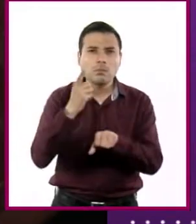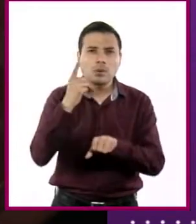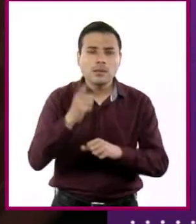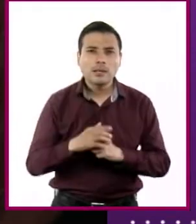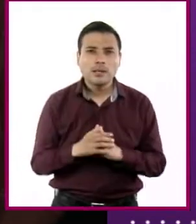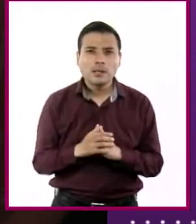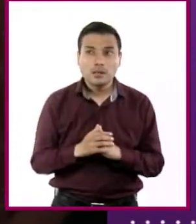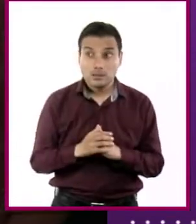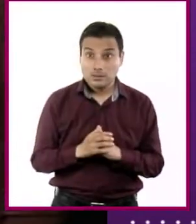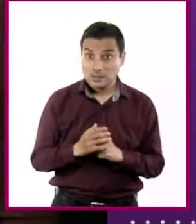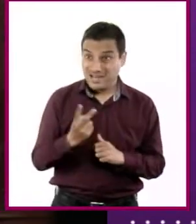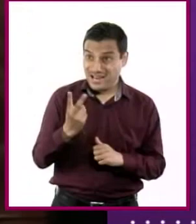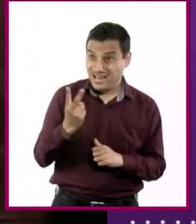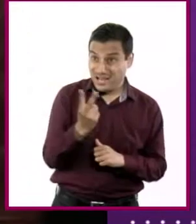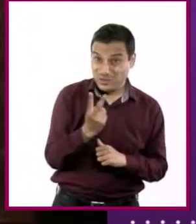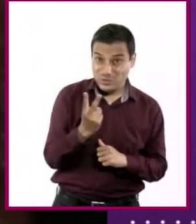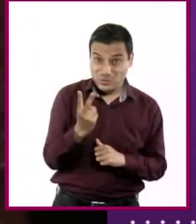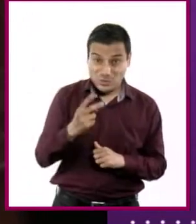Because they won't do it.